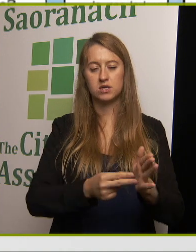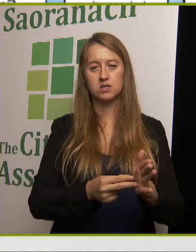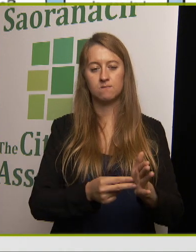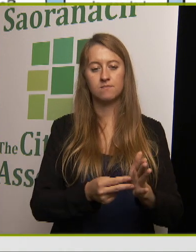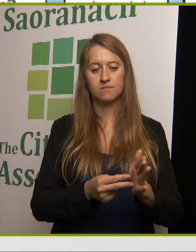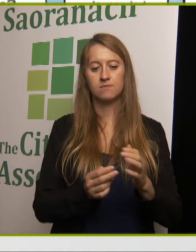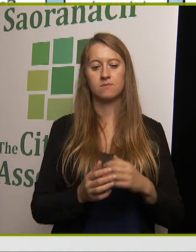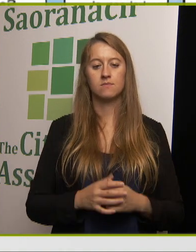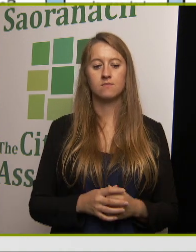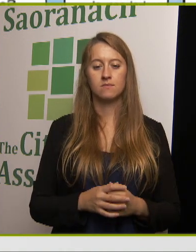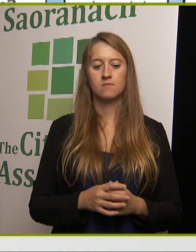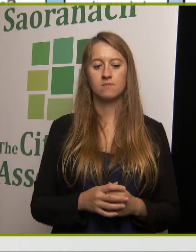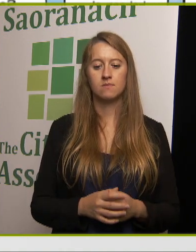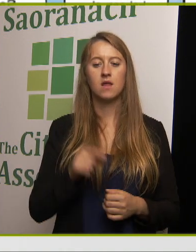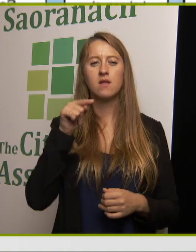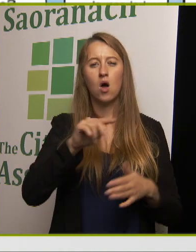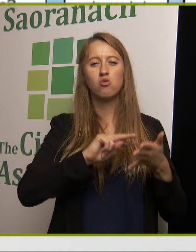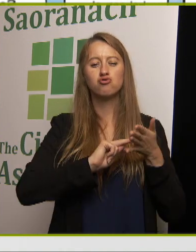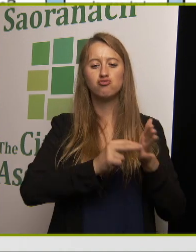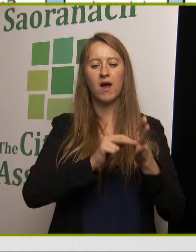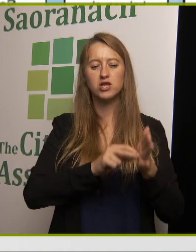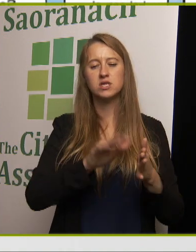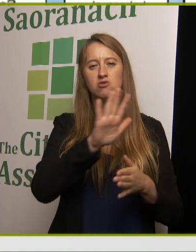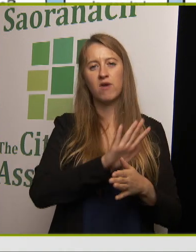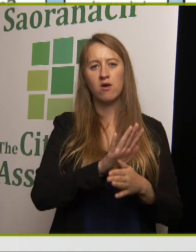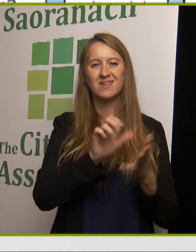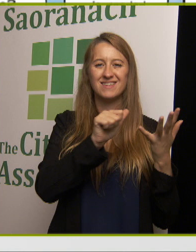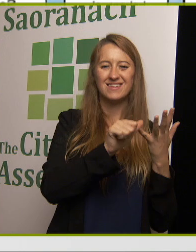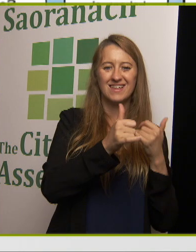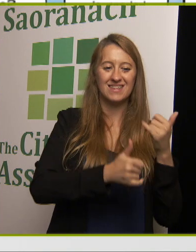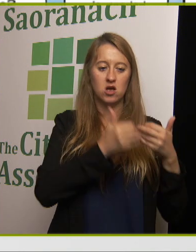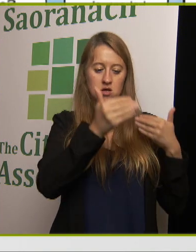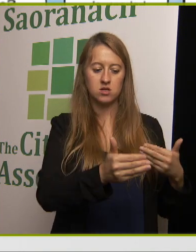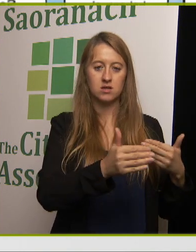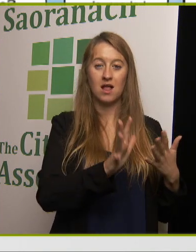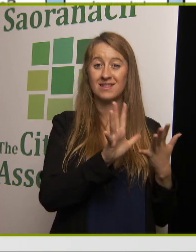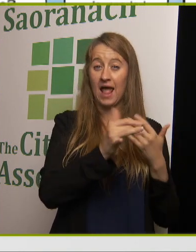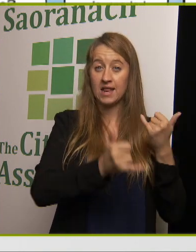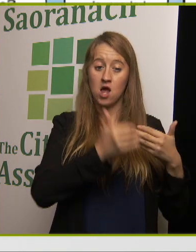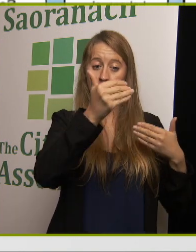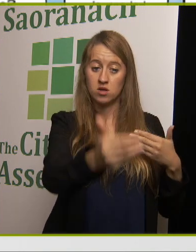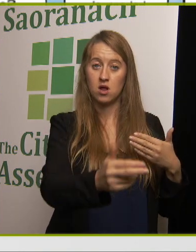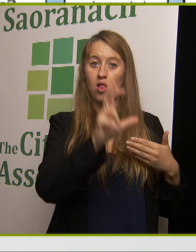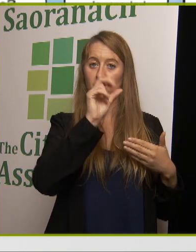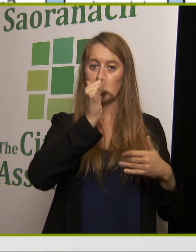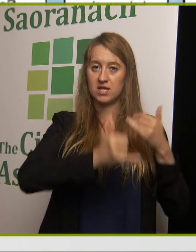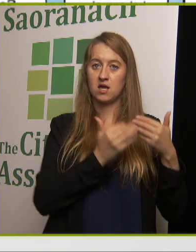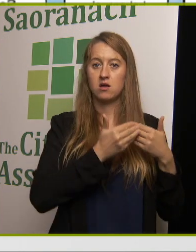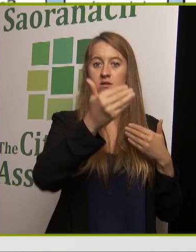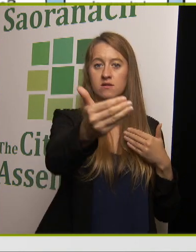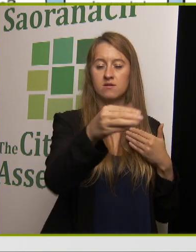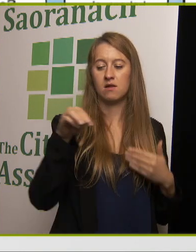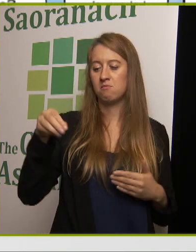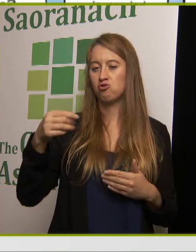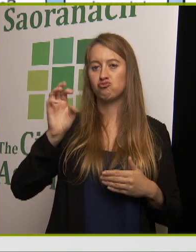okay? Those strategies run from somewhere between 6 years, 10 years, 30 years, okay? So the Marine Strategy Framework Directive is